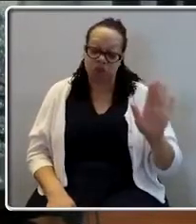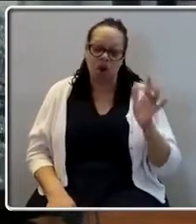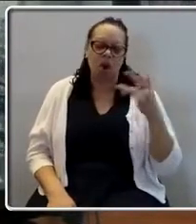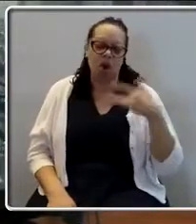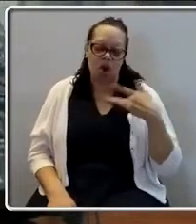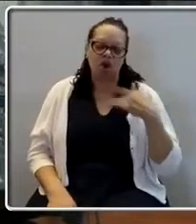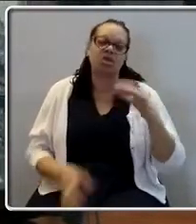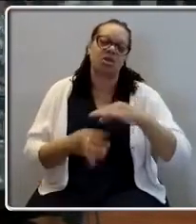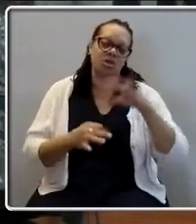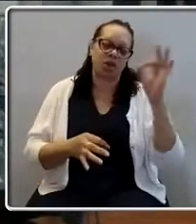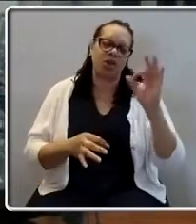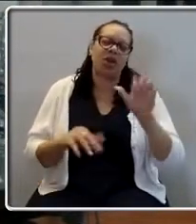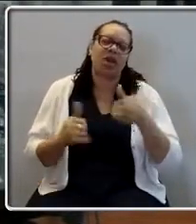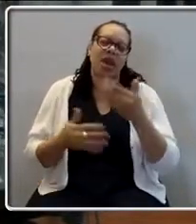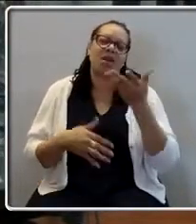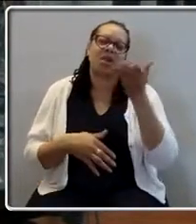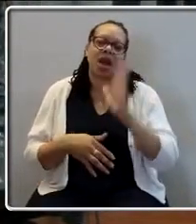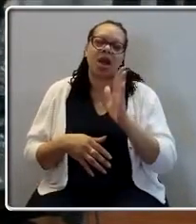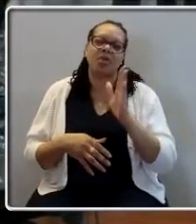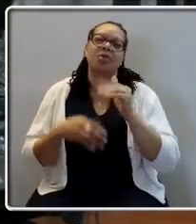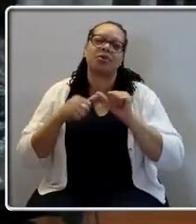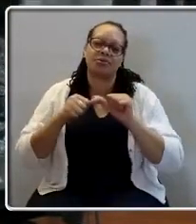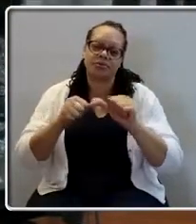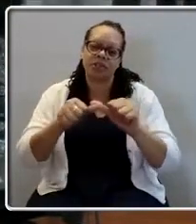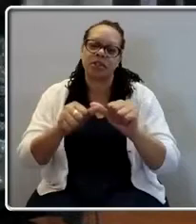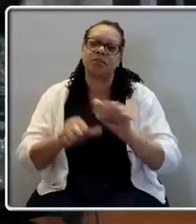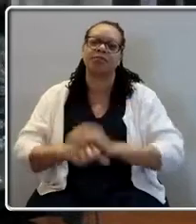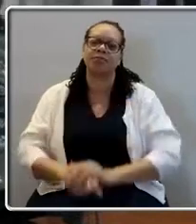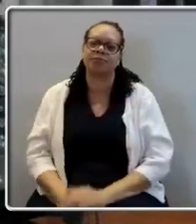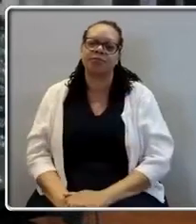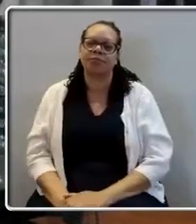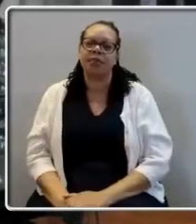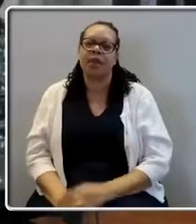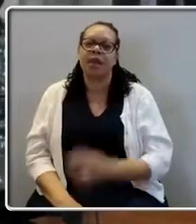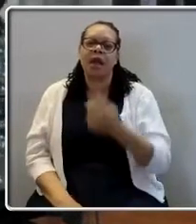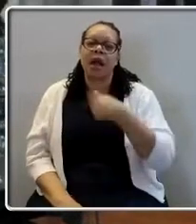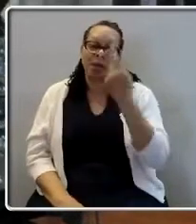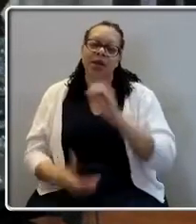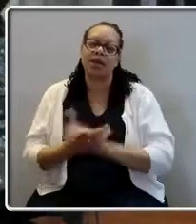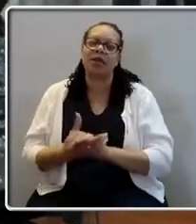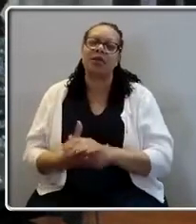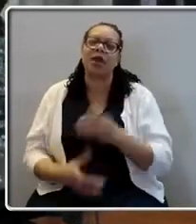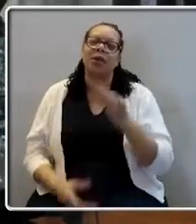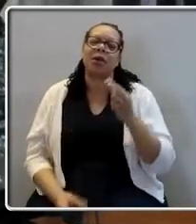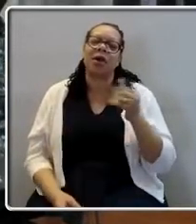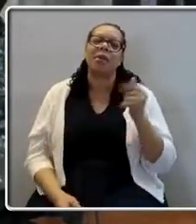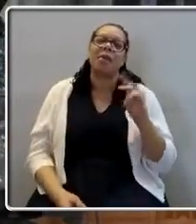to use you. I'm just going to believe I'm coming back. That's all I got to say about that.